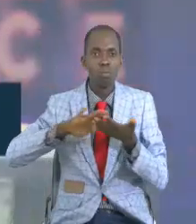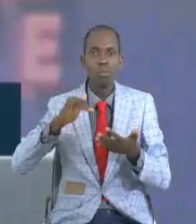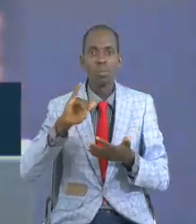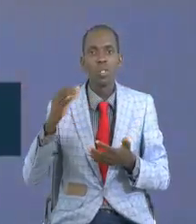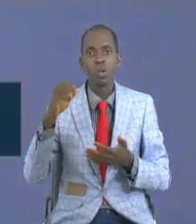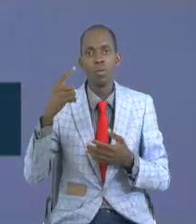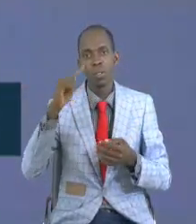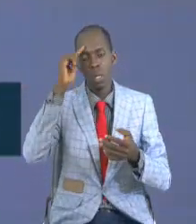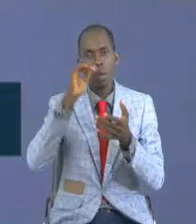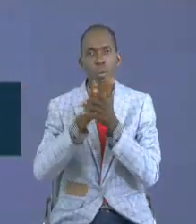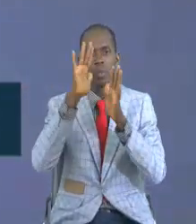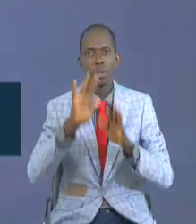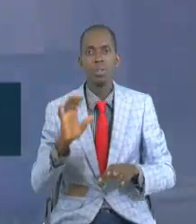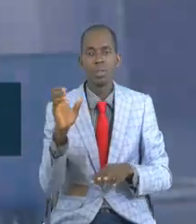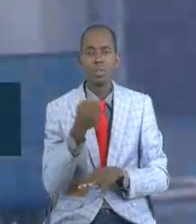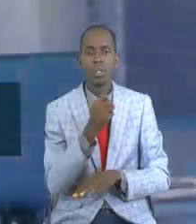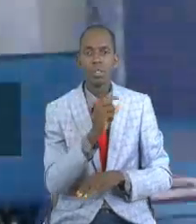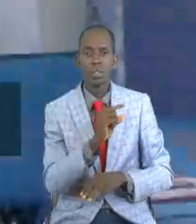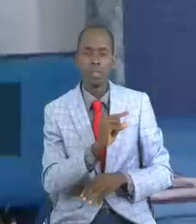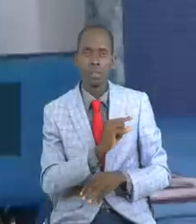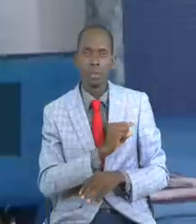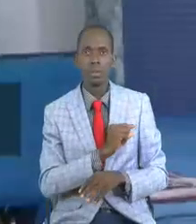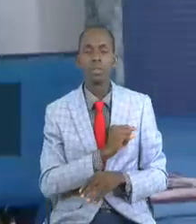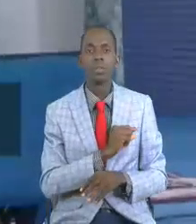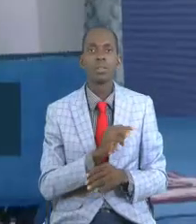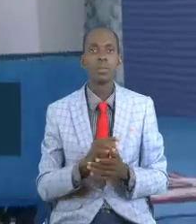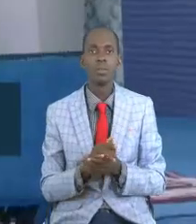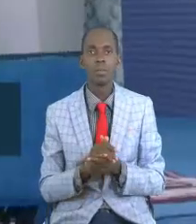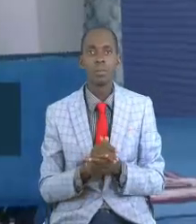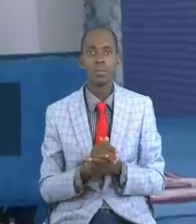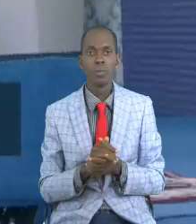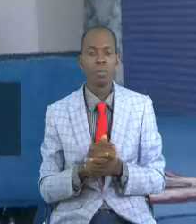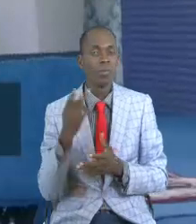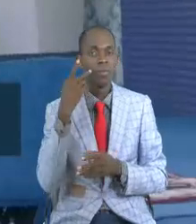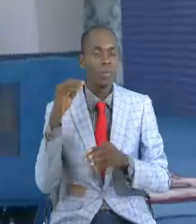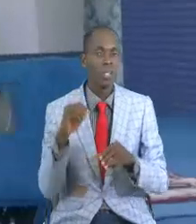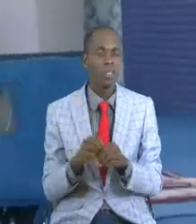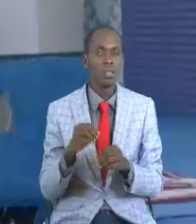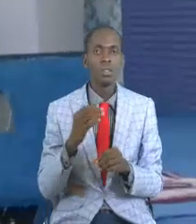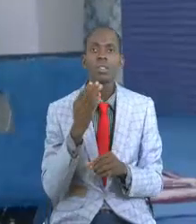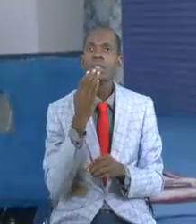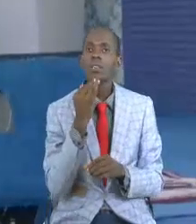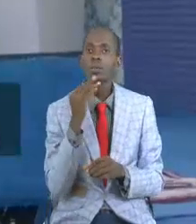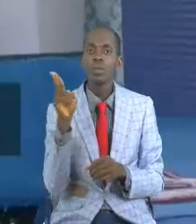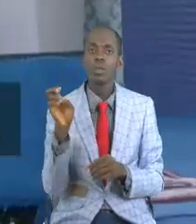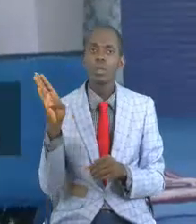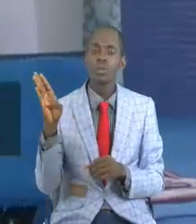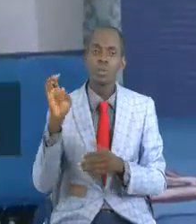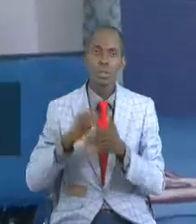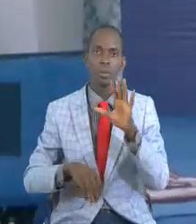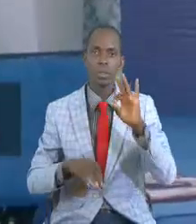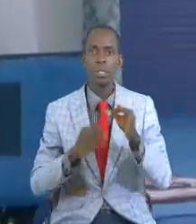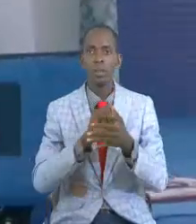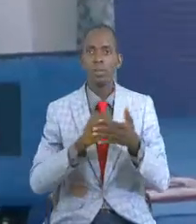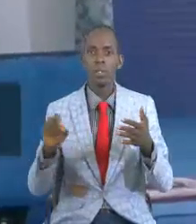The purging of the believer's conscience. Look at Hebrews chapter 9. I'm reading from verse 12. It says,